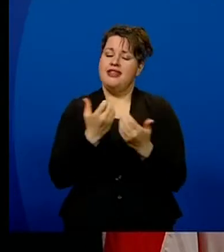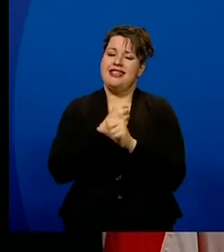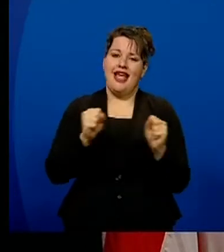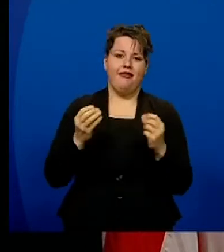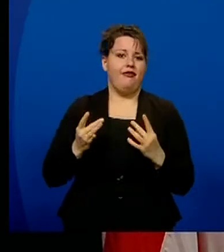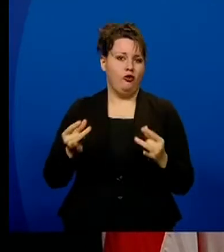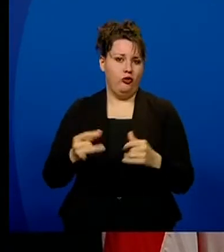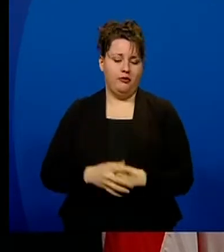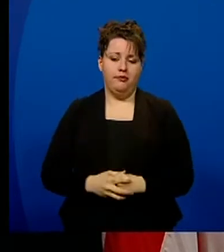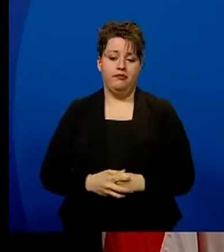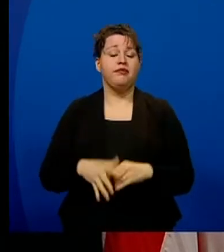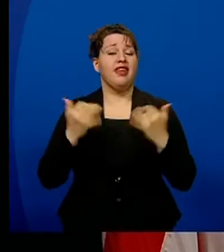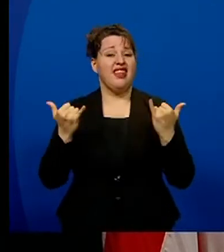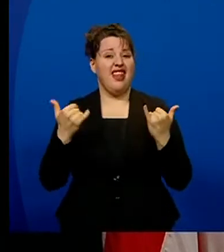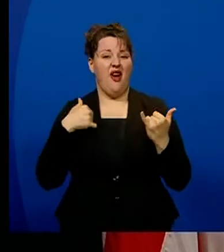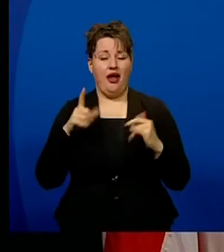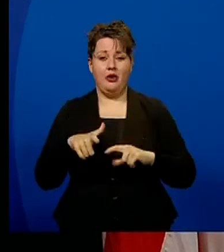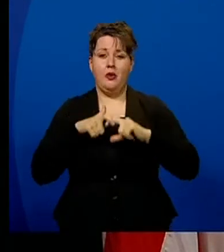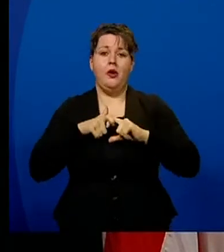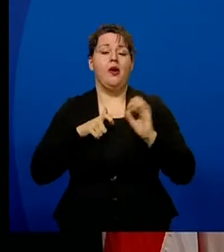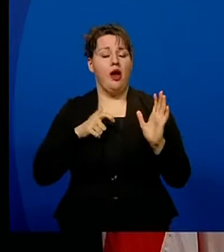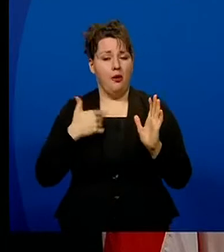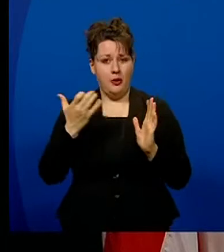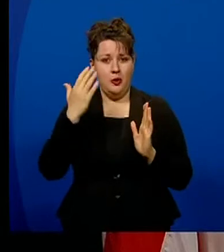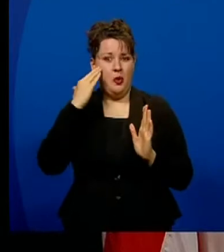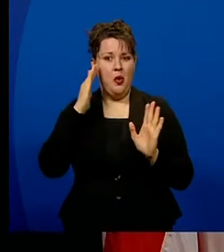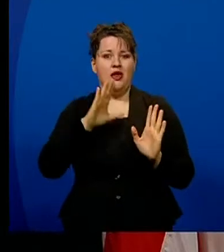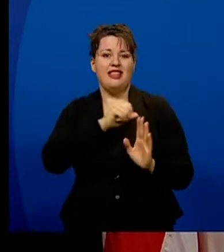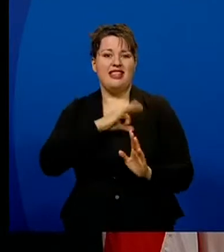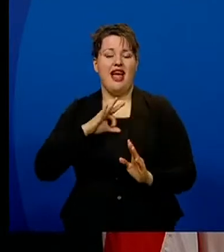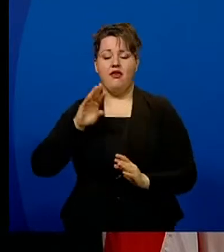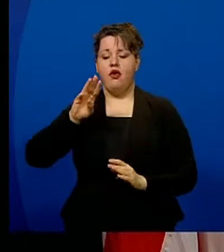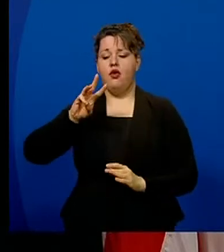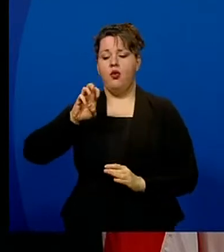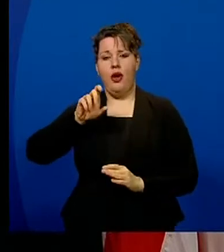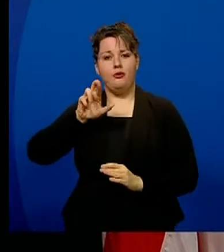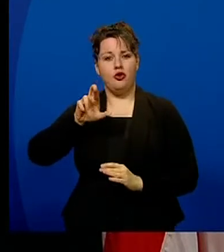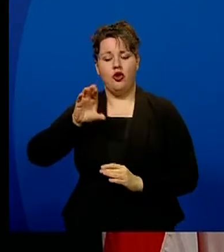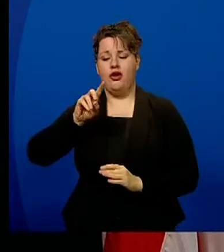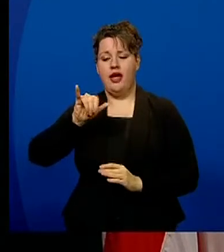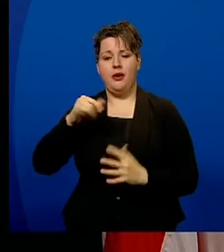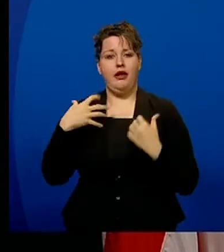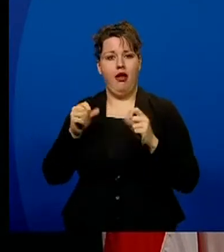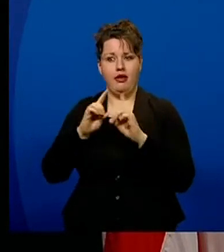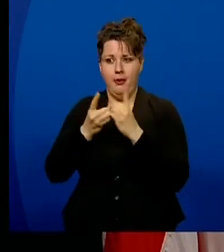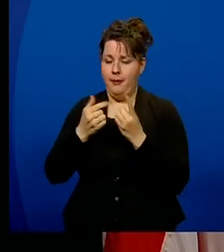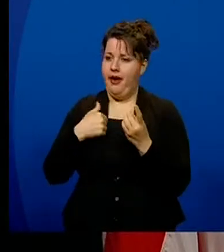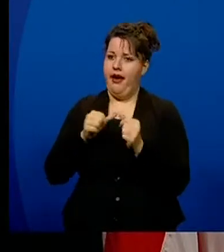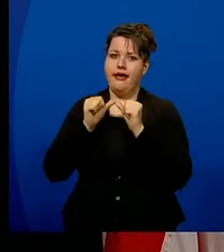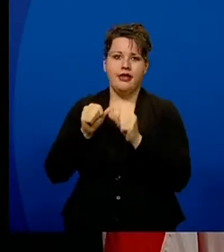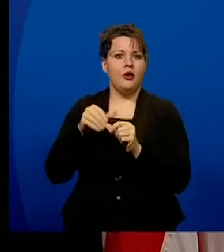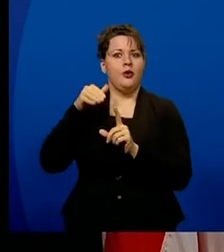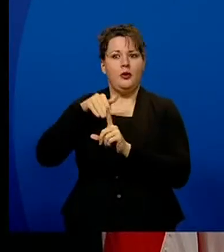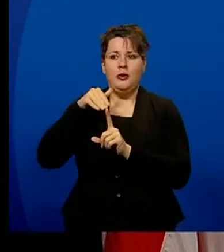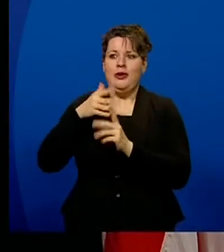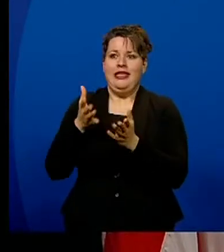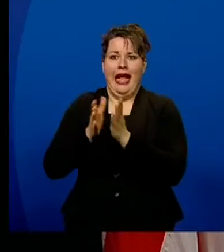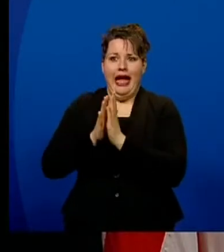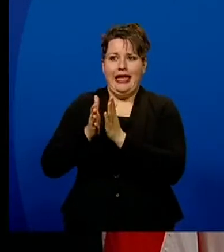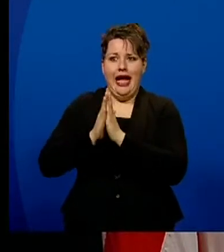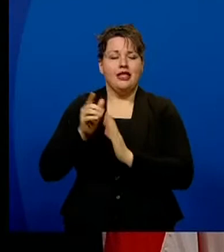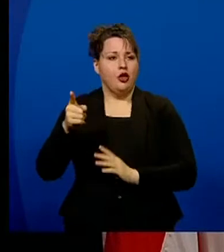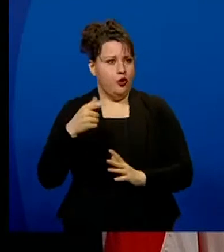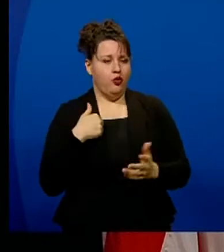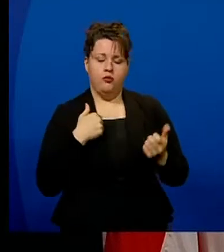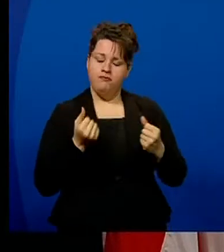do need to take a moment and acknowledge the staff at the Webster County Health Department. I continue to ask of you, and you continue to